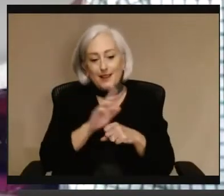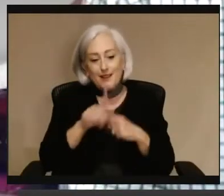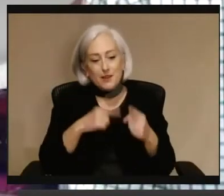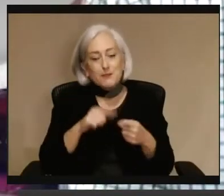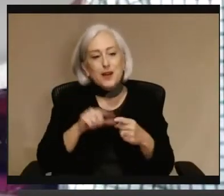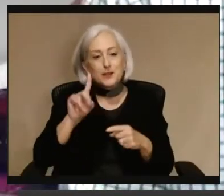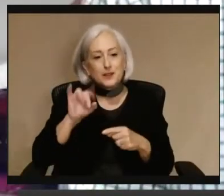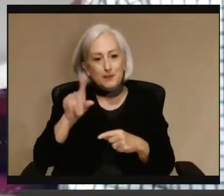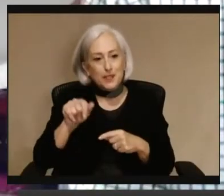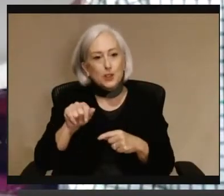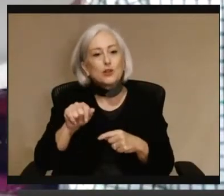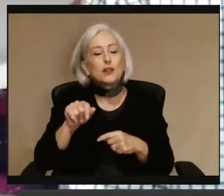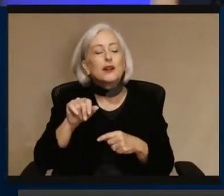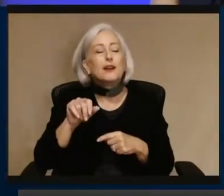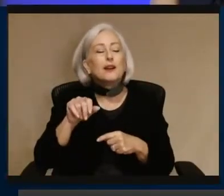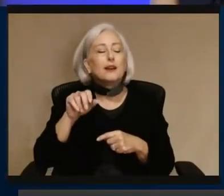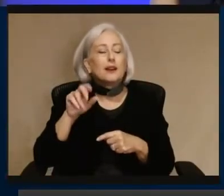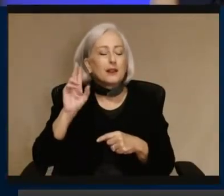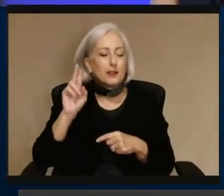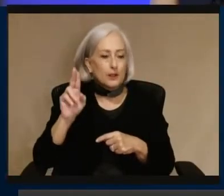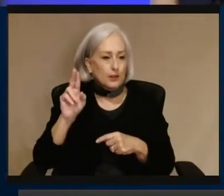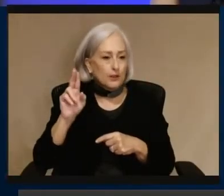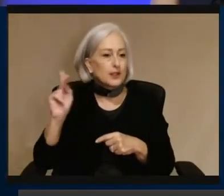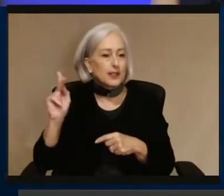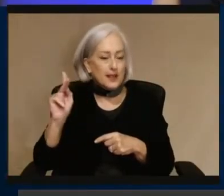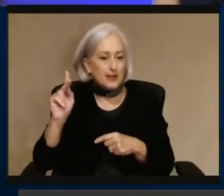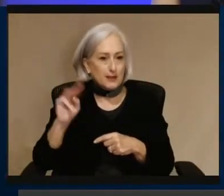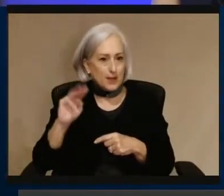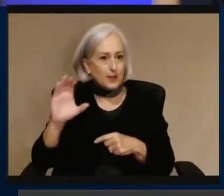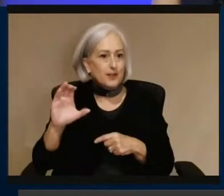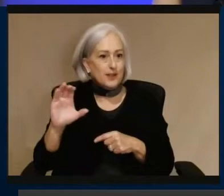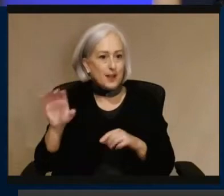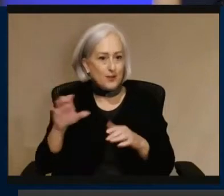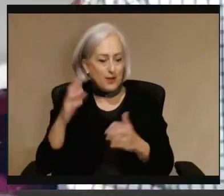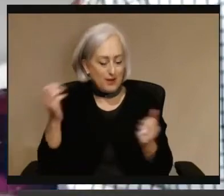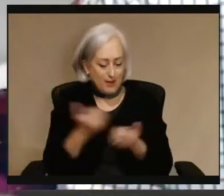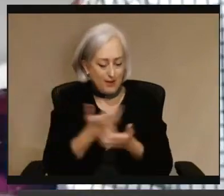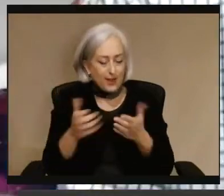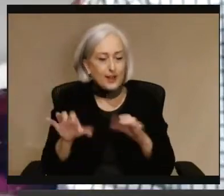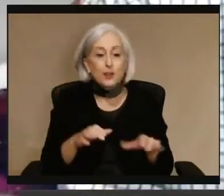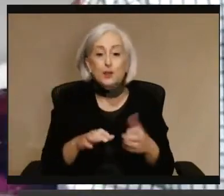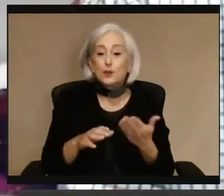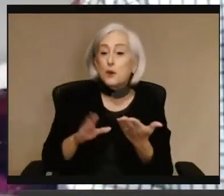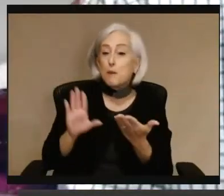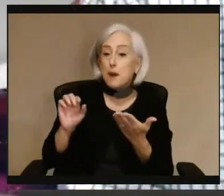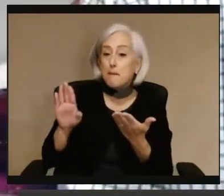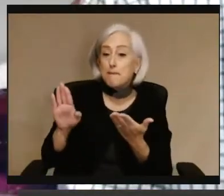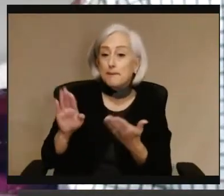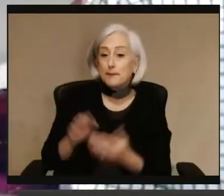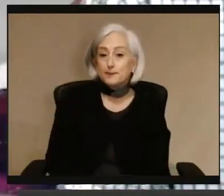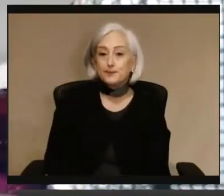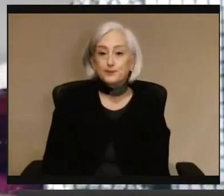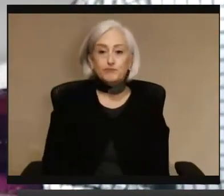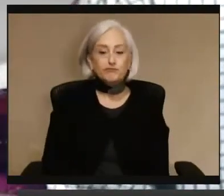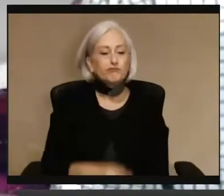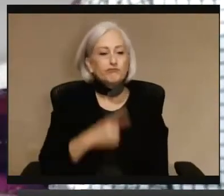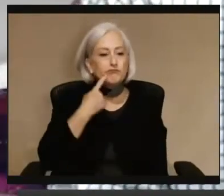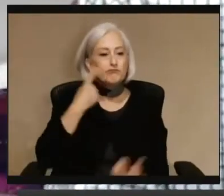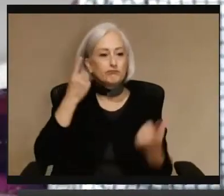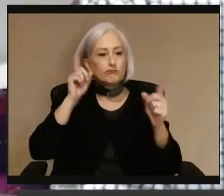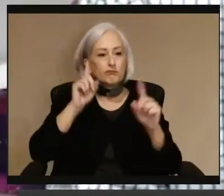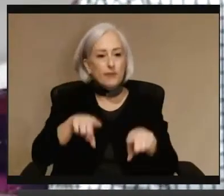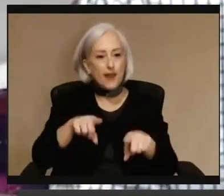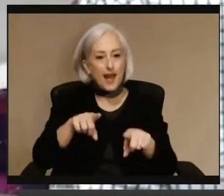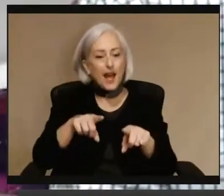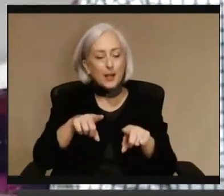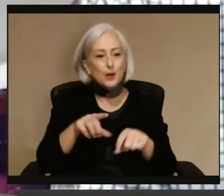System and what they are doing. Thank you, Bob. Bob, go ahead, please. No, I agree totally with what Kelly said.